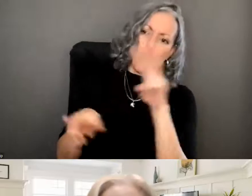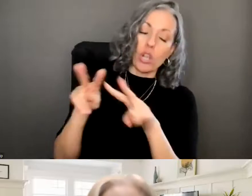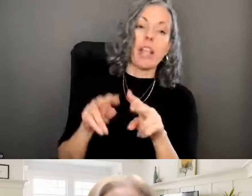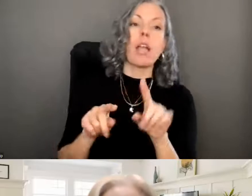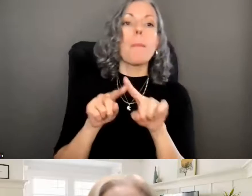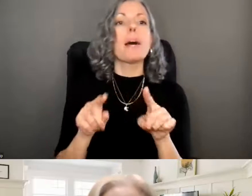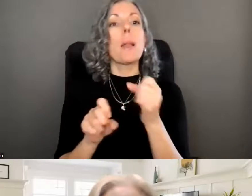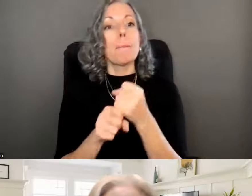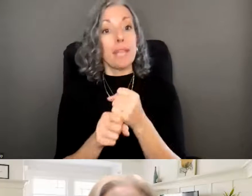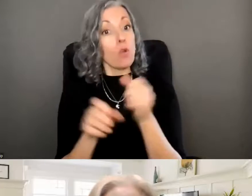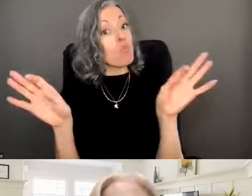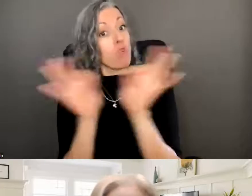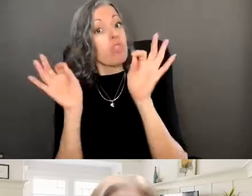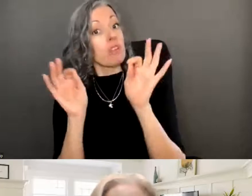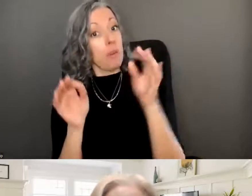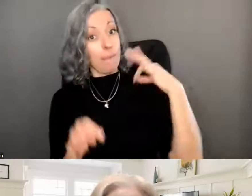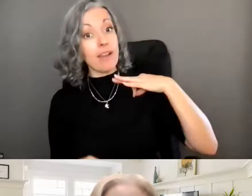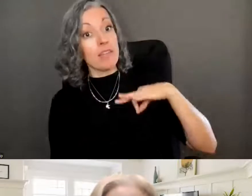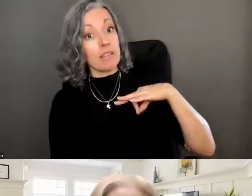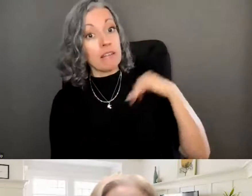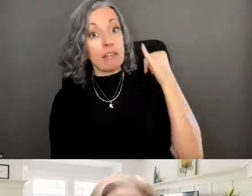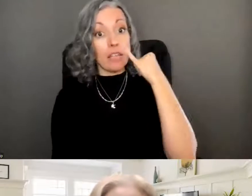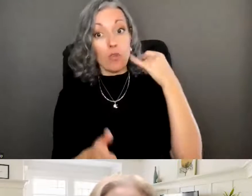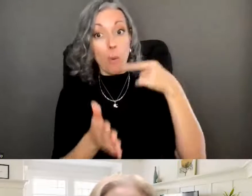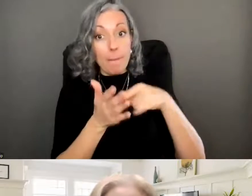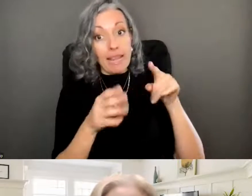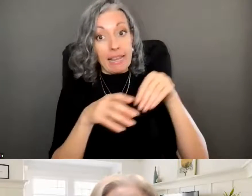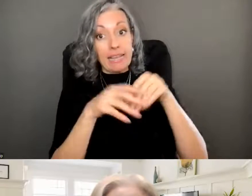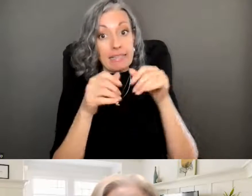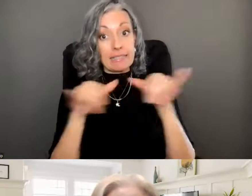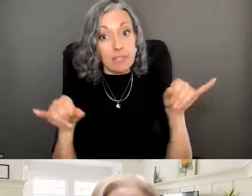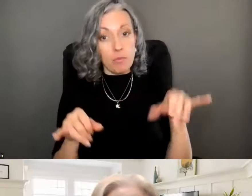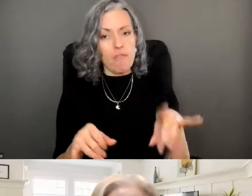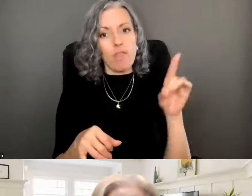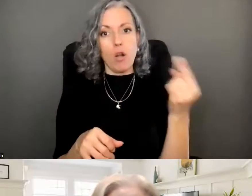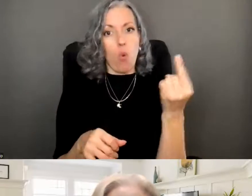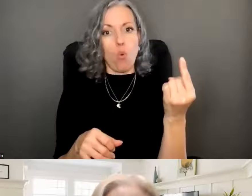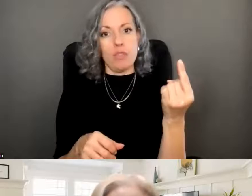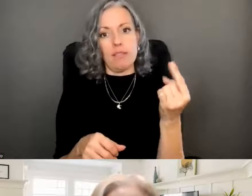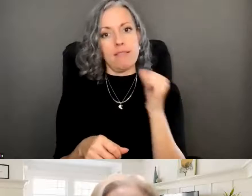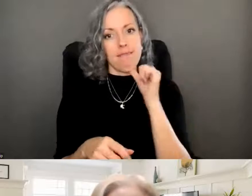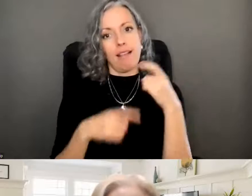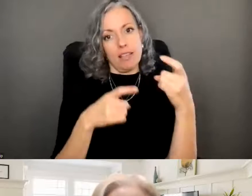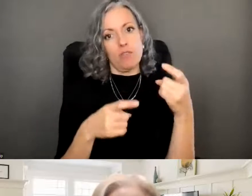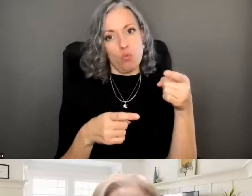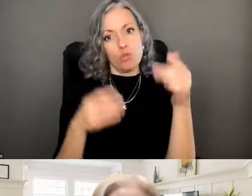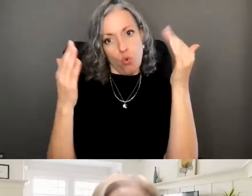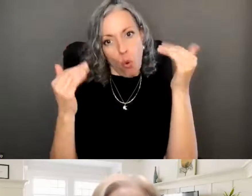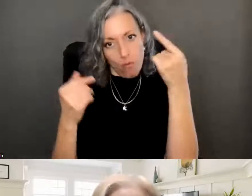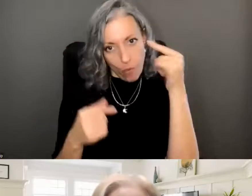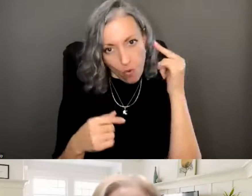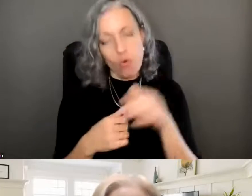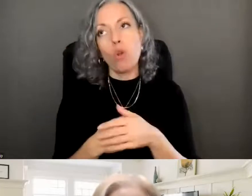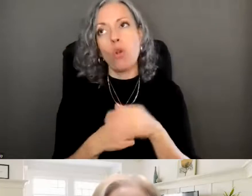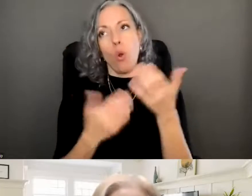make it a worthwhile benefit. If you're paying into a system to only find that it doesn't actually give you what you hoped for or what